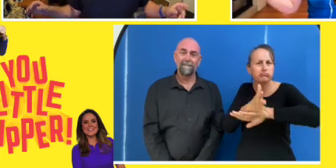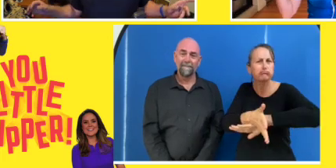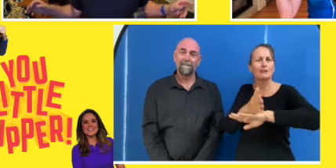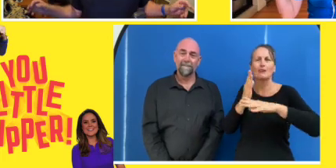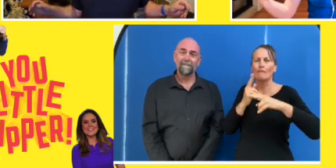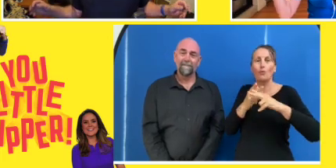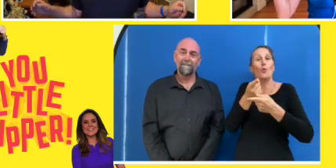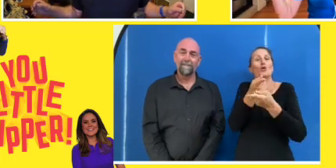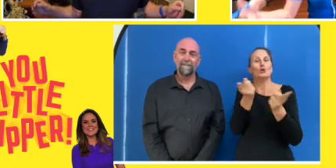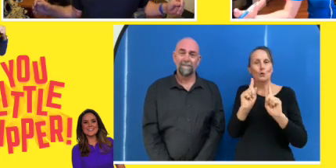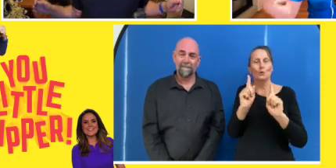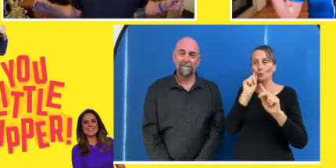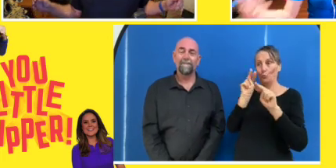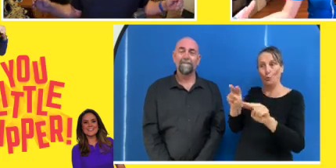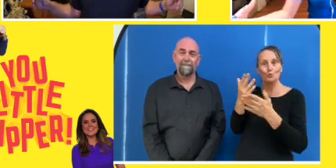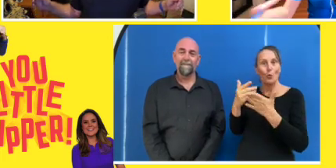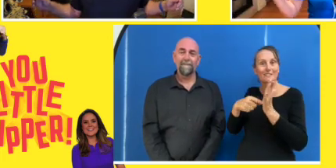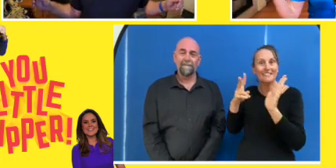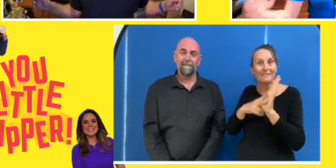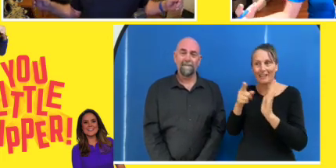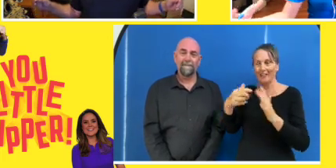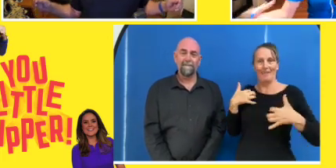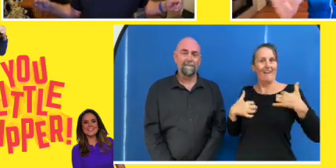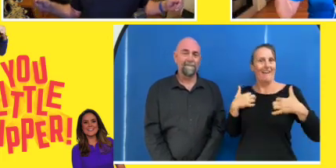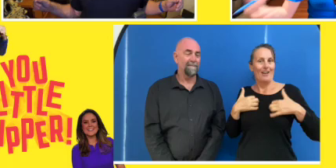there for you to see them